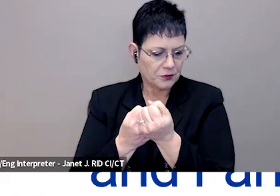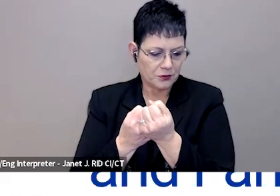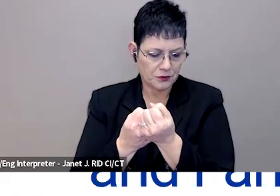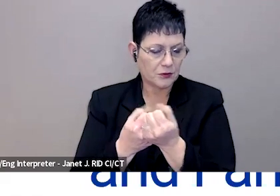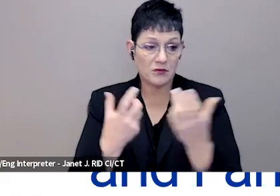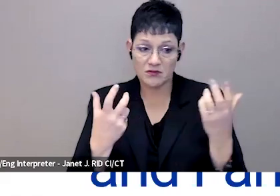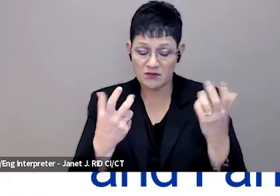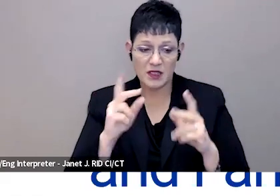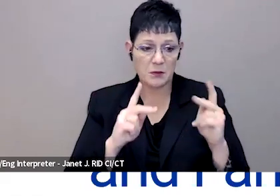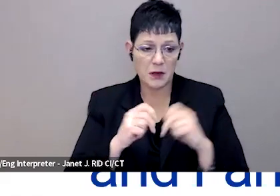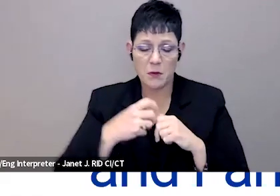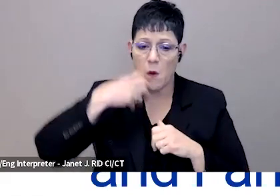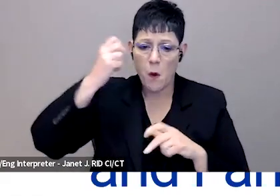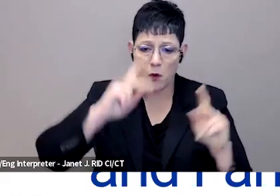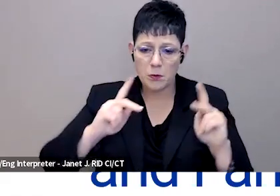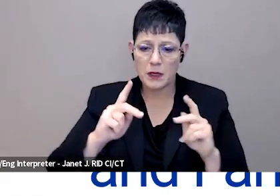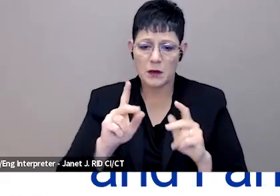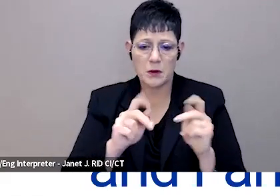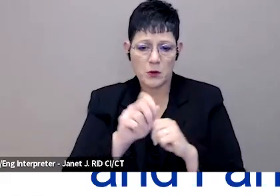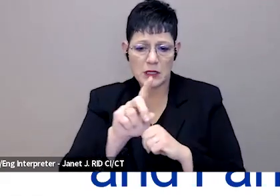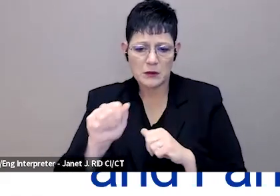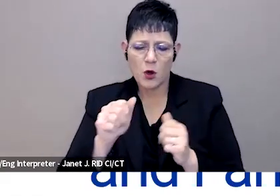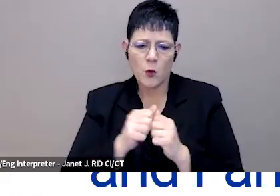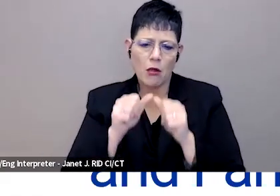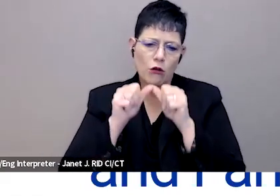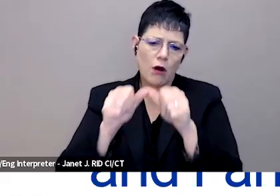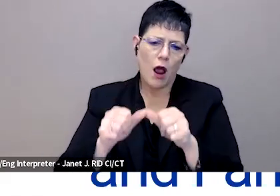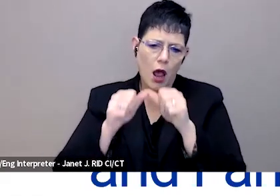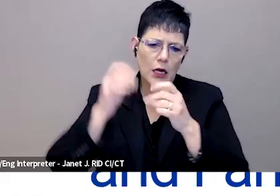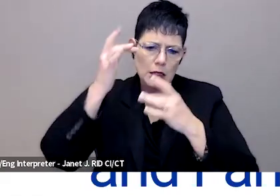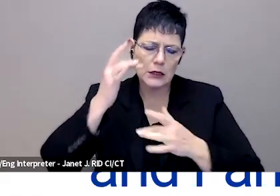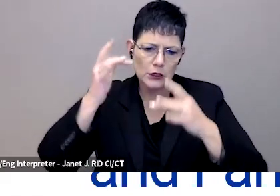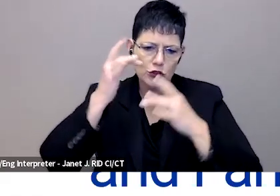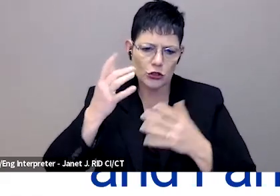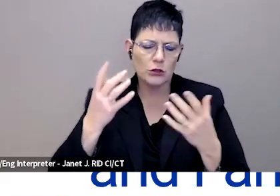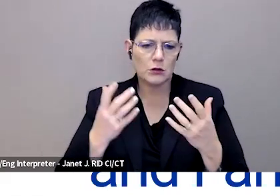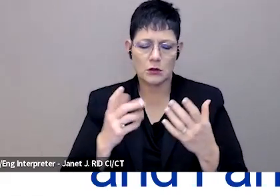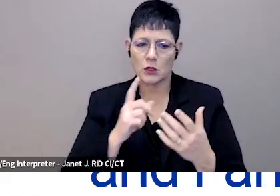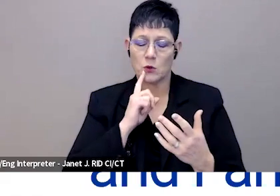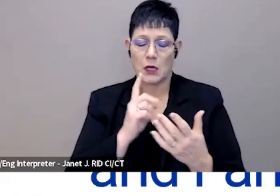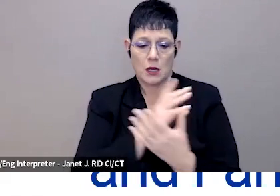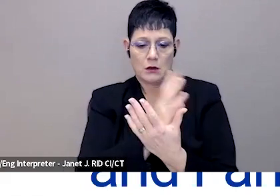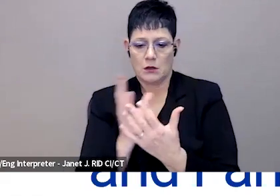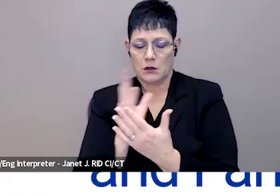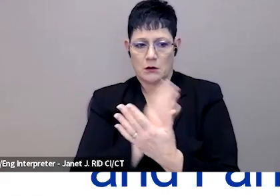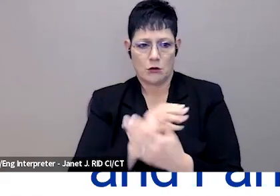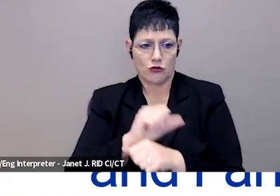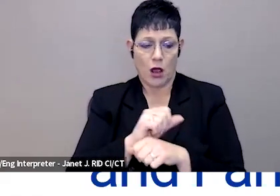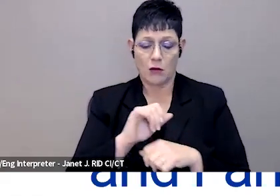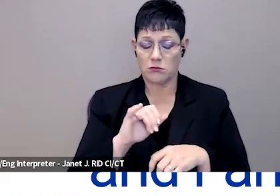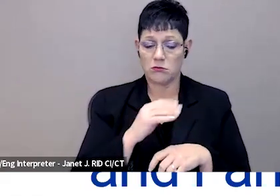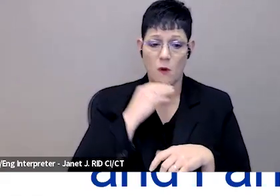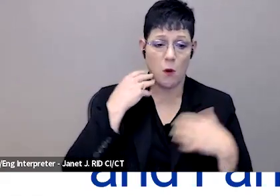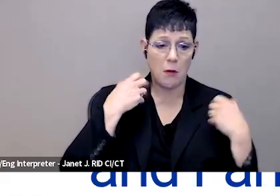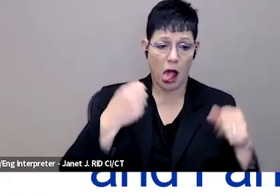with disabilities, and those with chronic conditions. They span a range of occupations from home health aides to